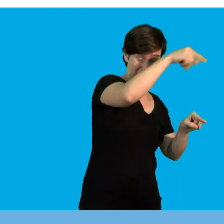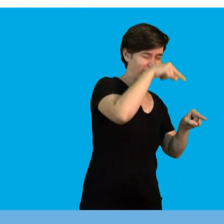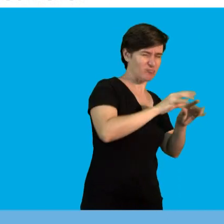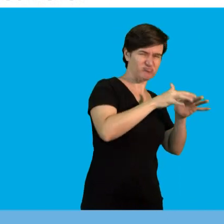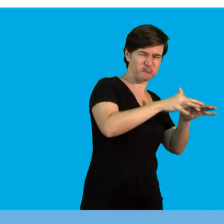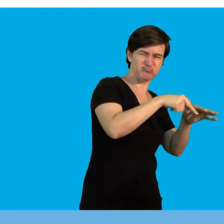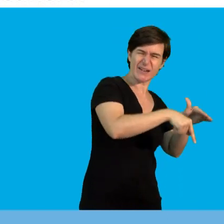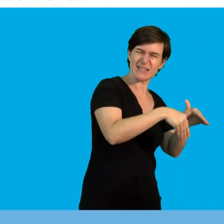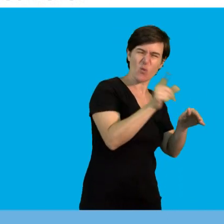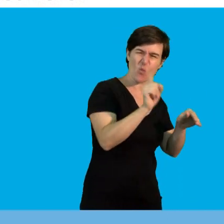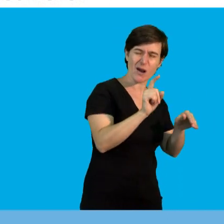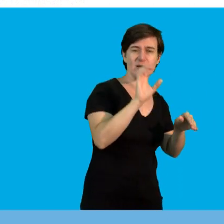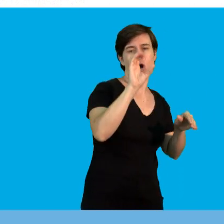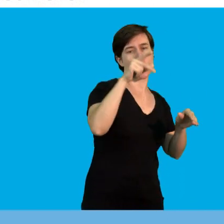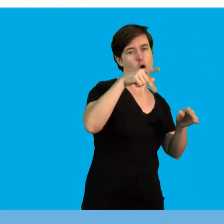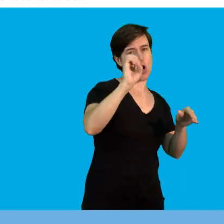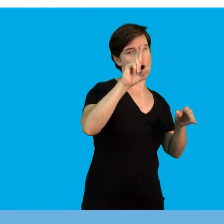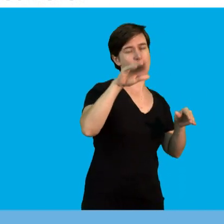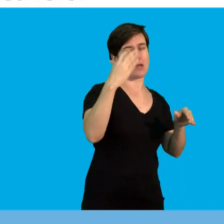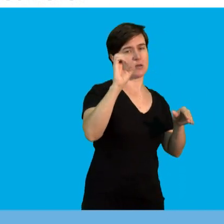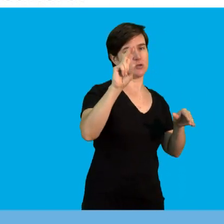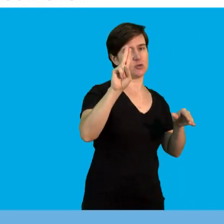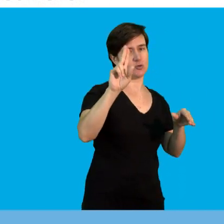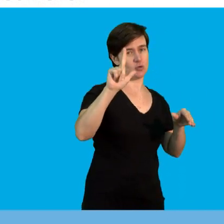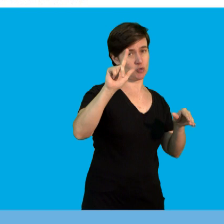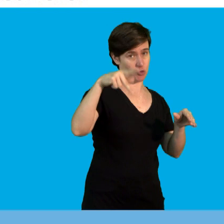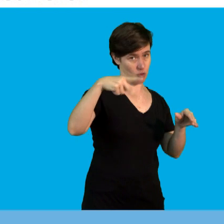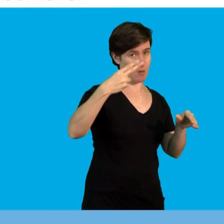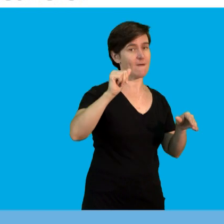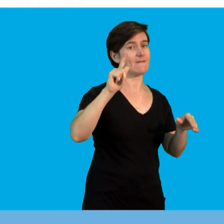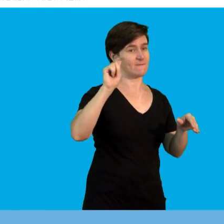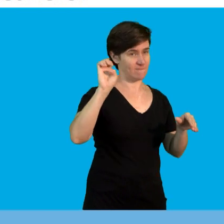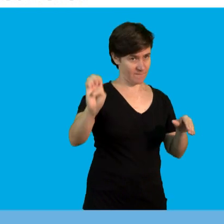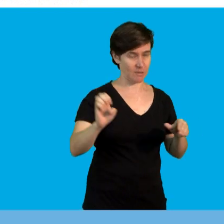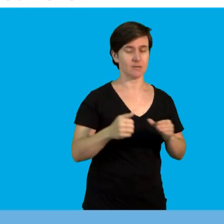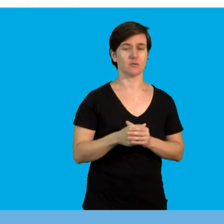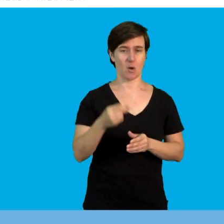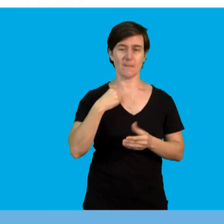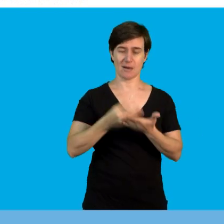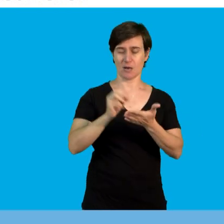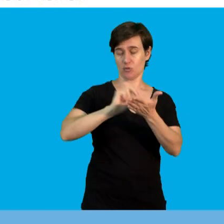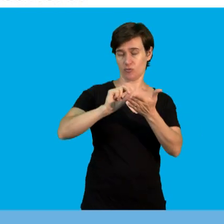electrode, had a copper sulfate as an electrolyte.